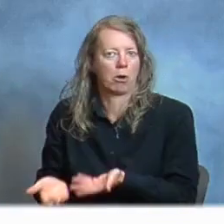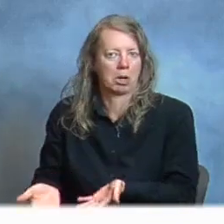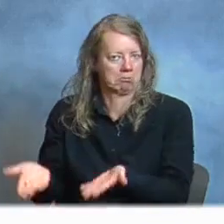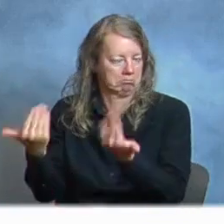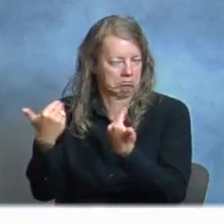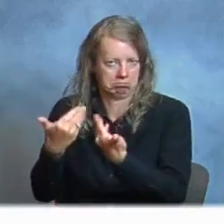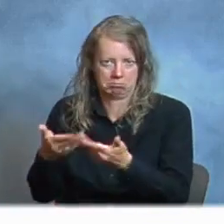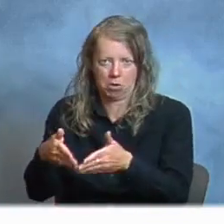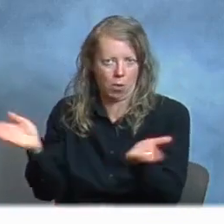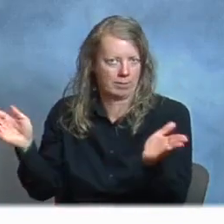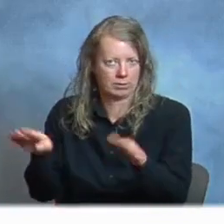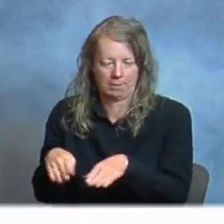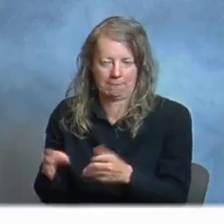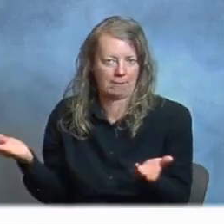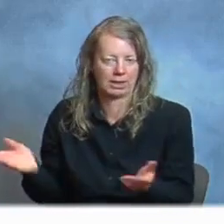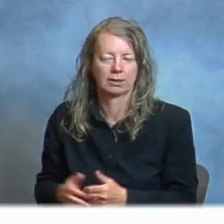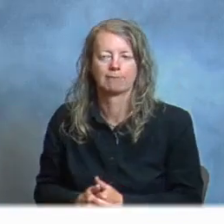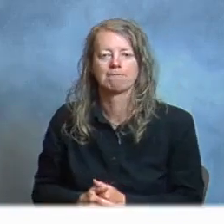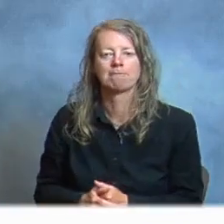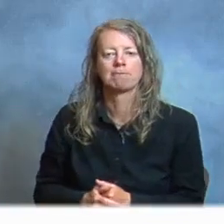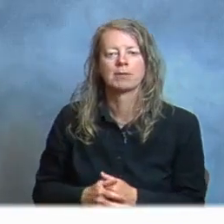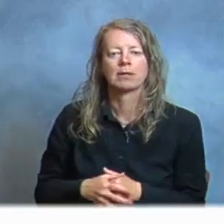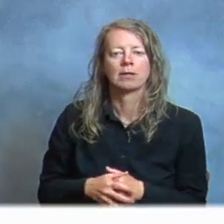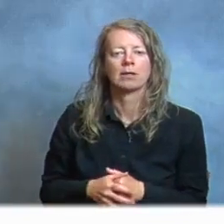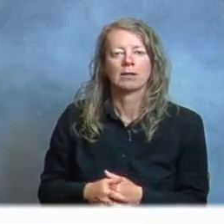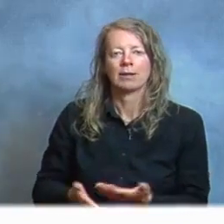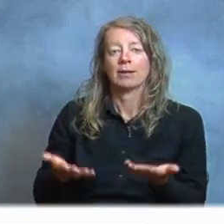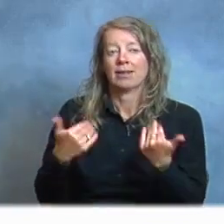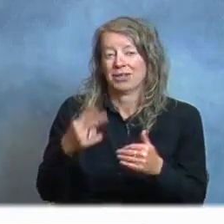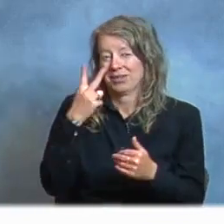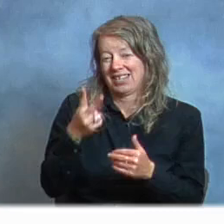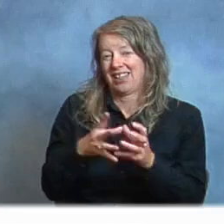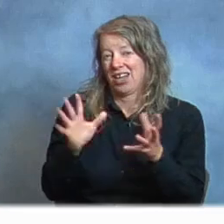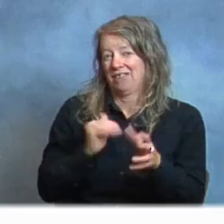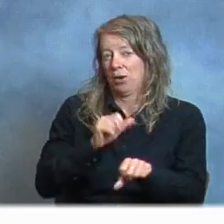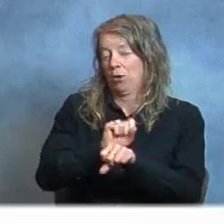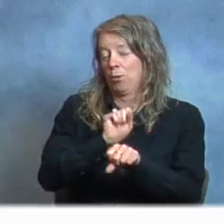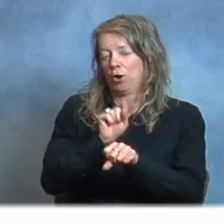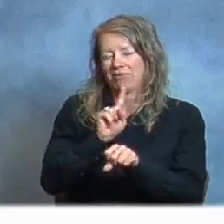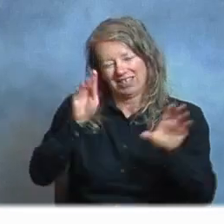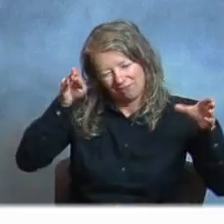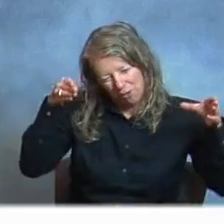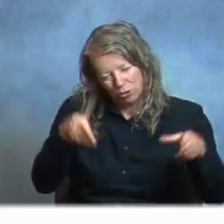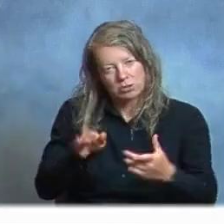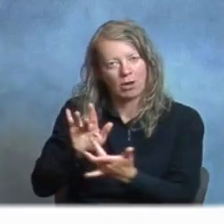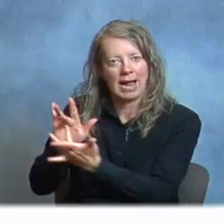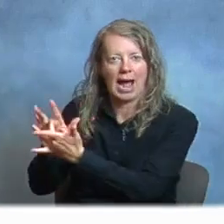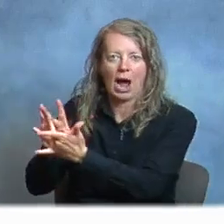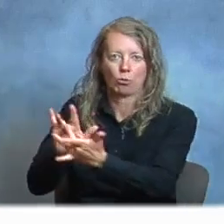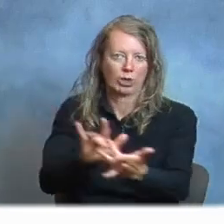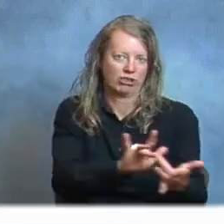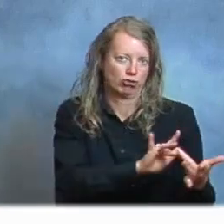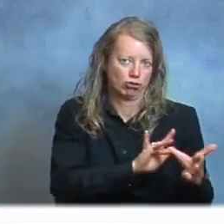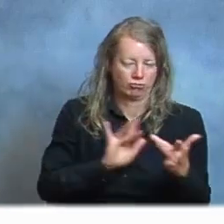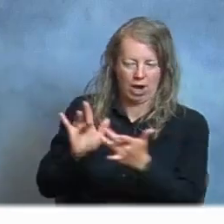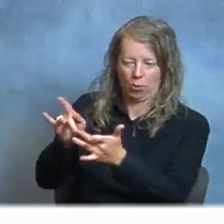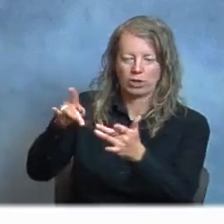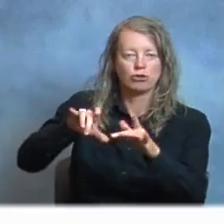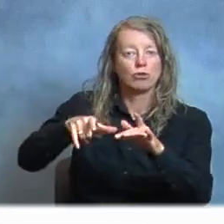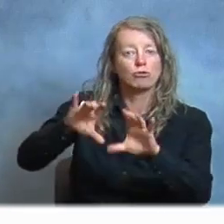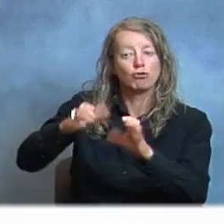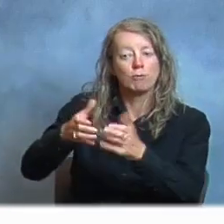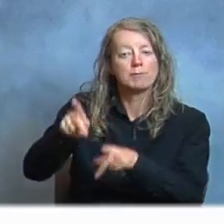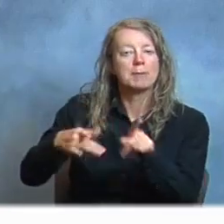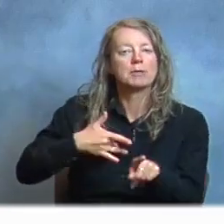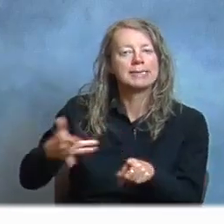And as I mentioned, you can see that much of our work now is dedicated to outreach, and outreach to our historically marginalized